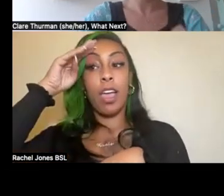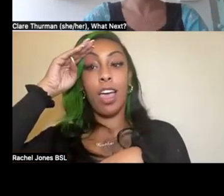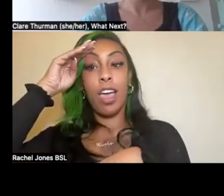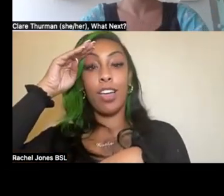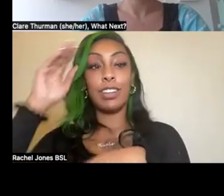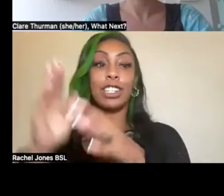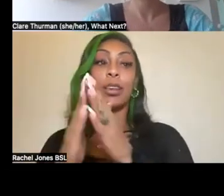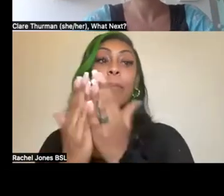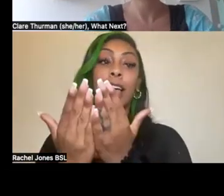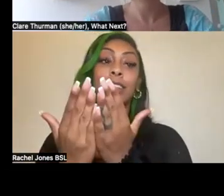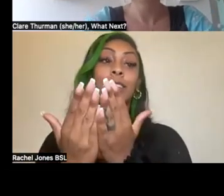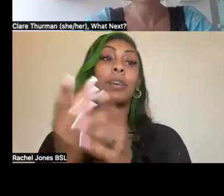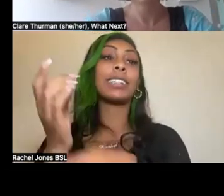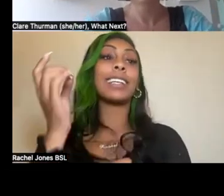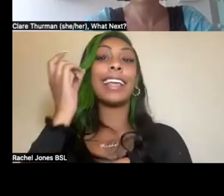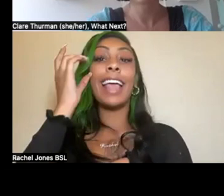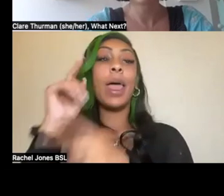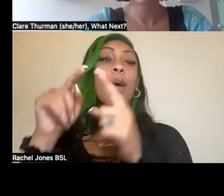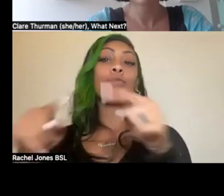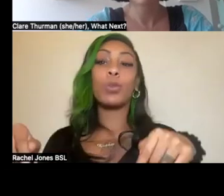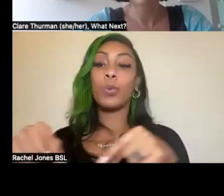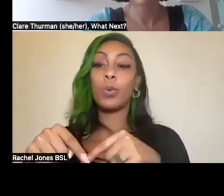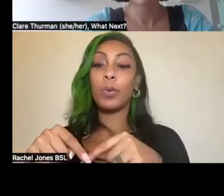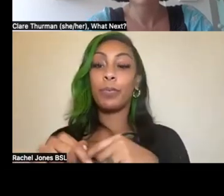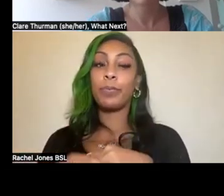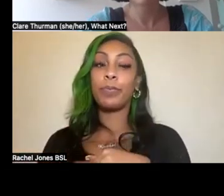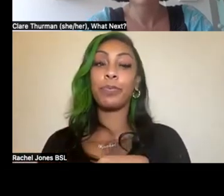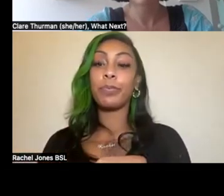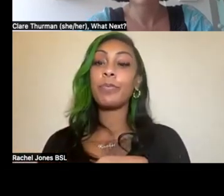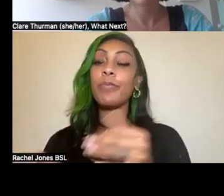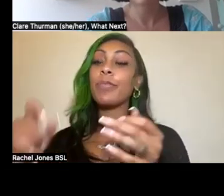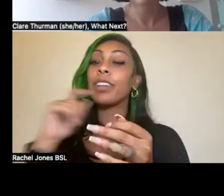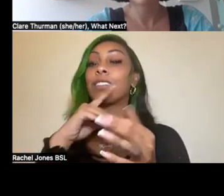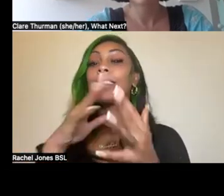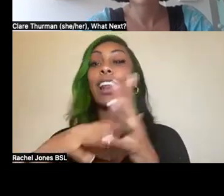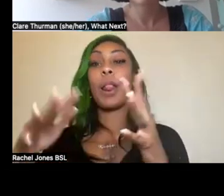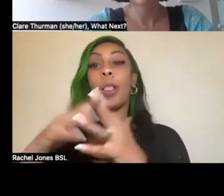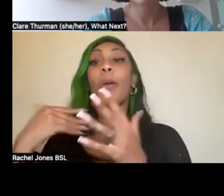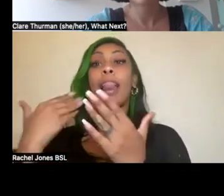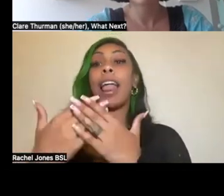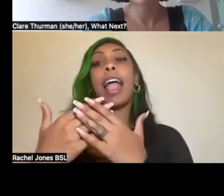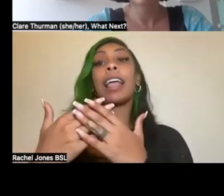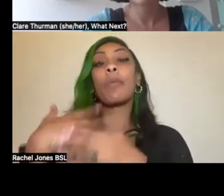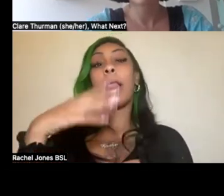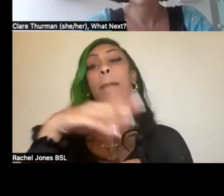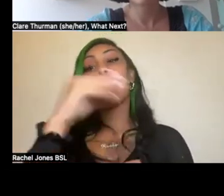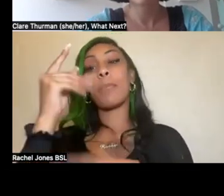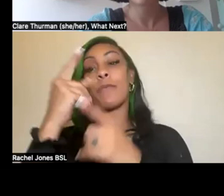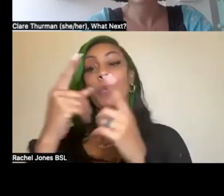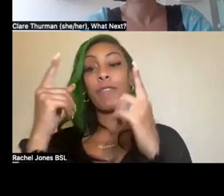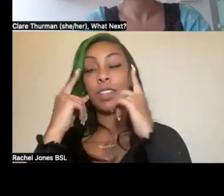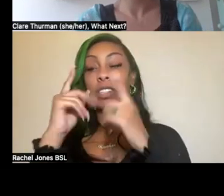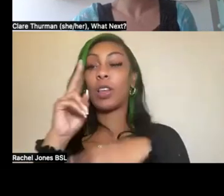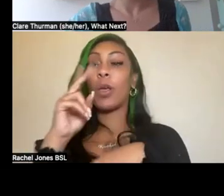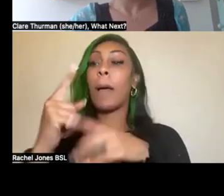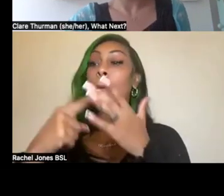in a yellow room, which my son will reclaim when I pick him up from university this weekend. And I'm wearing what looked like a pair of pound glasses,